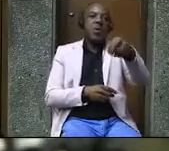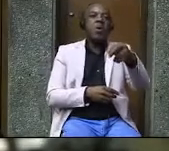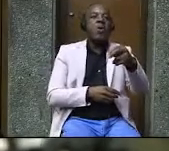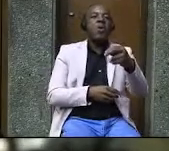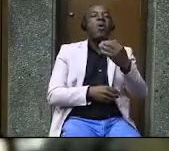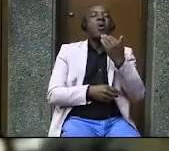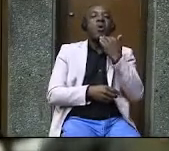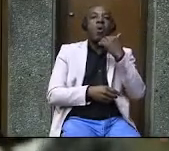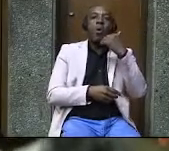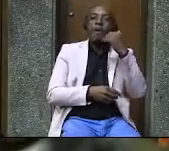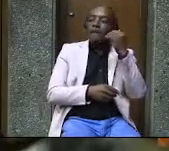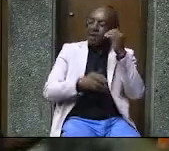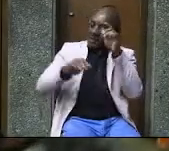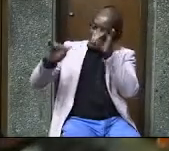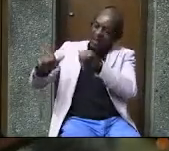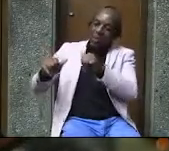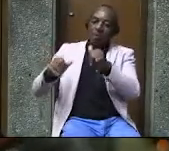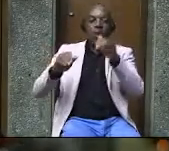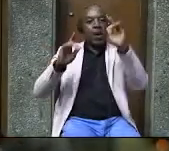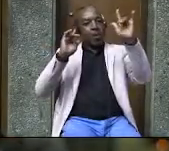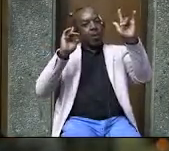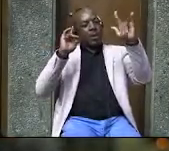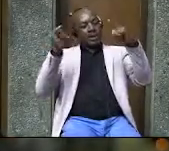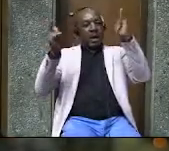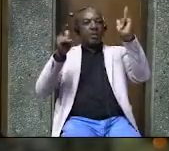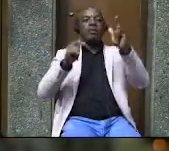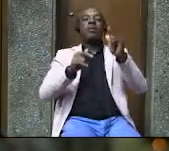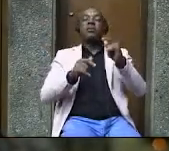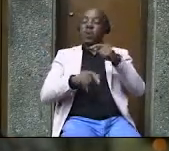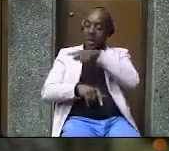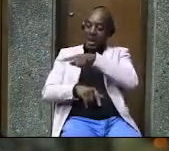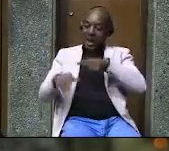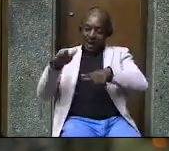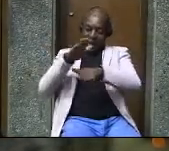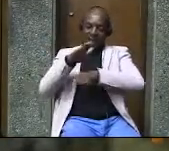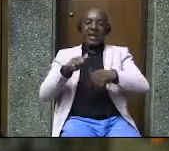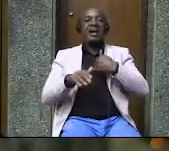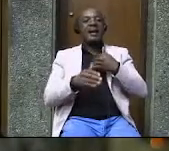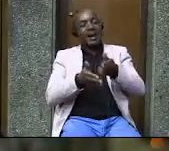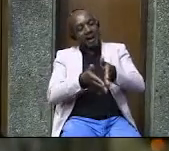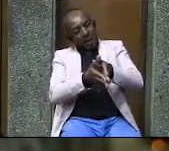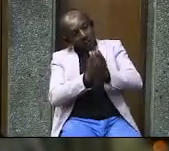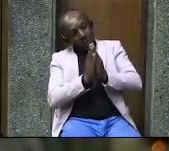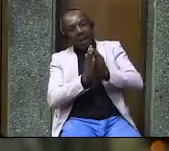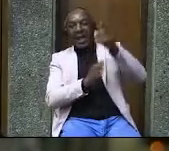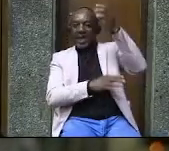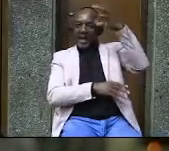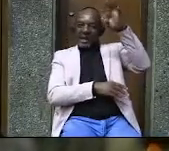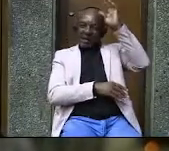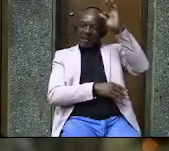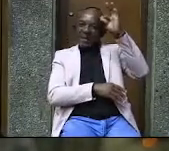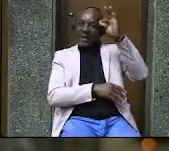land please sicela i-provincial government ike ibheke ukuthi whose